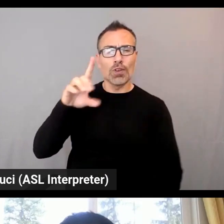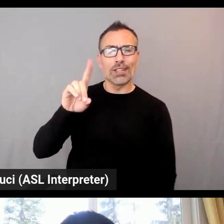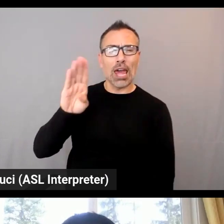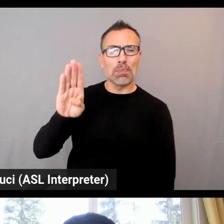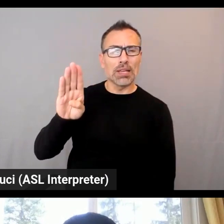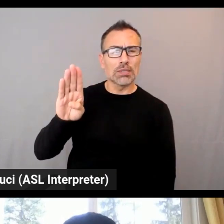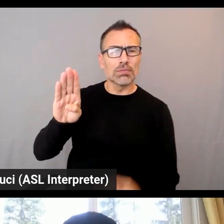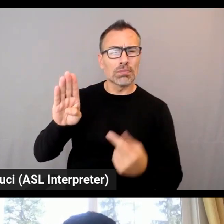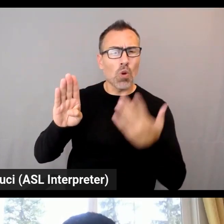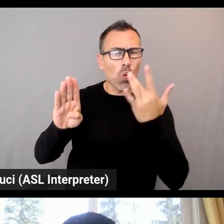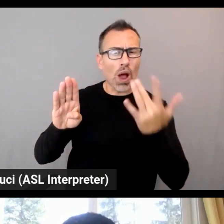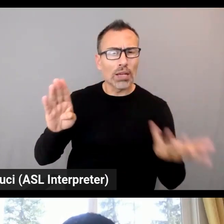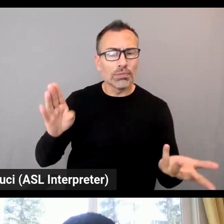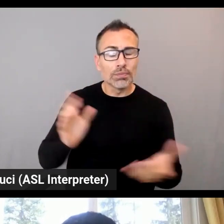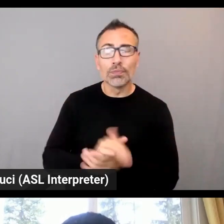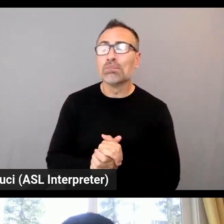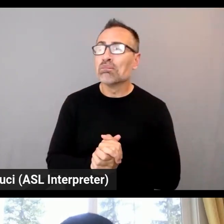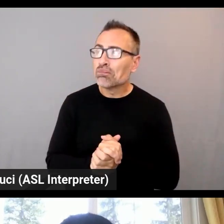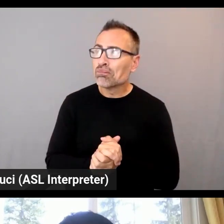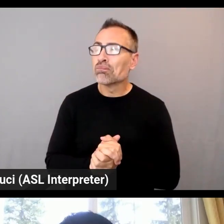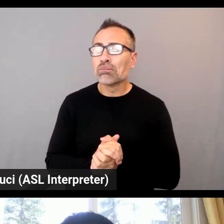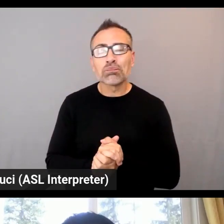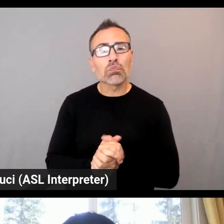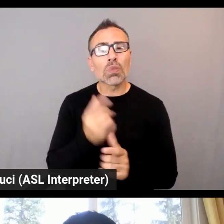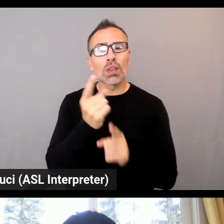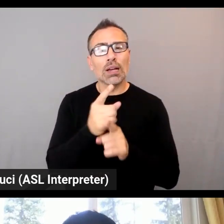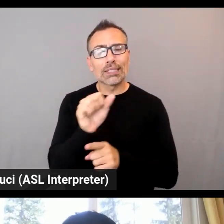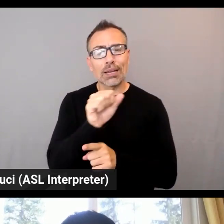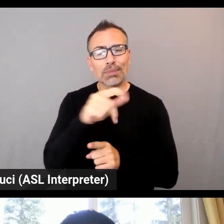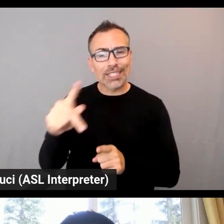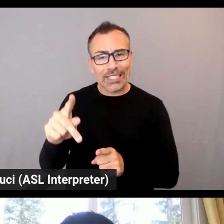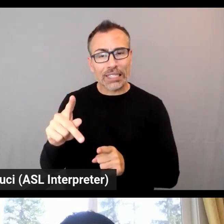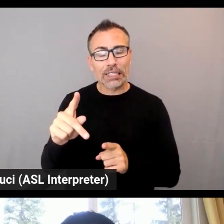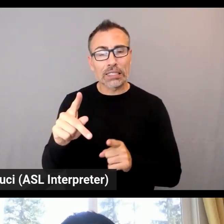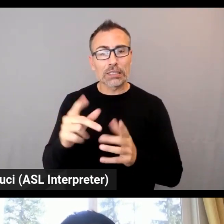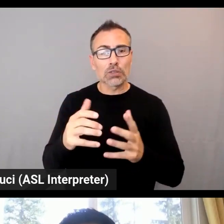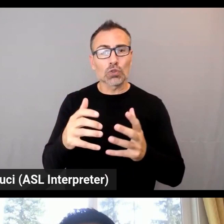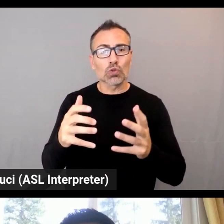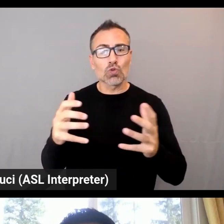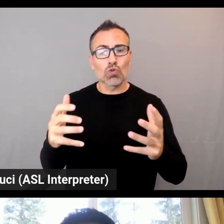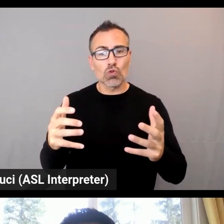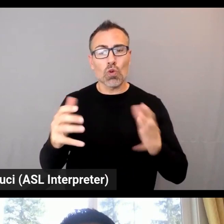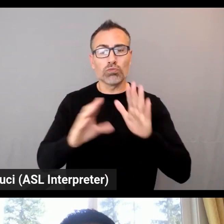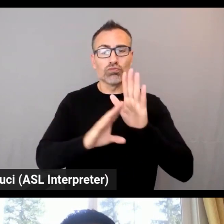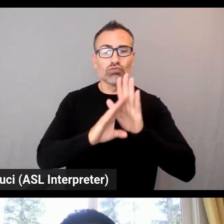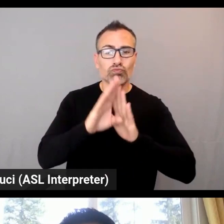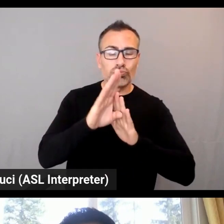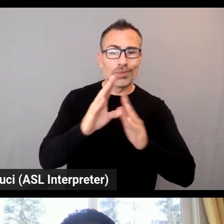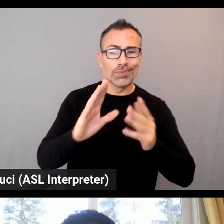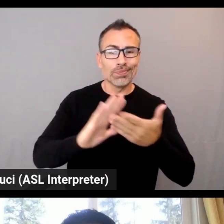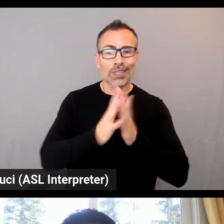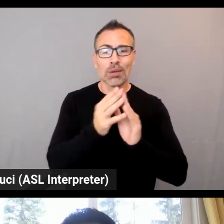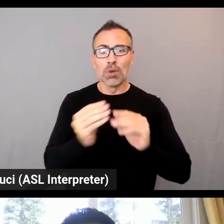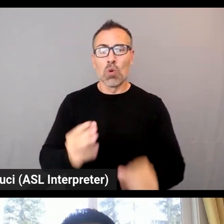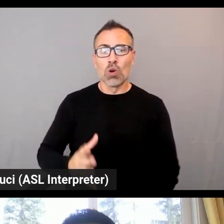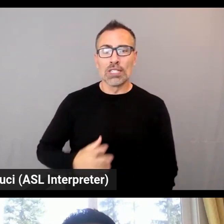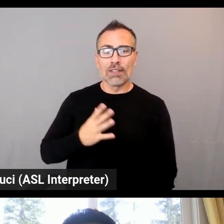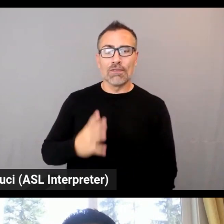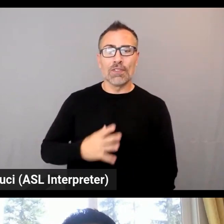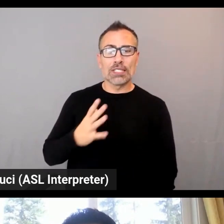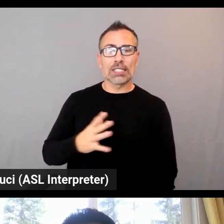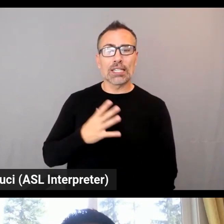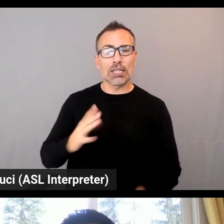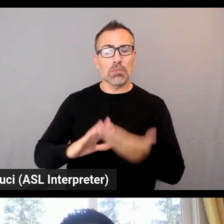So as applications grow in size and sophistication, it becomes increasingly challenging